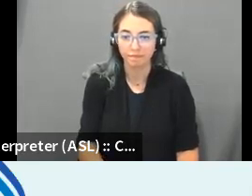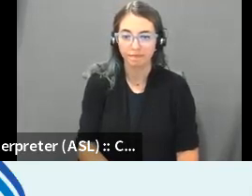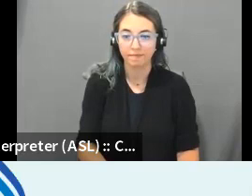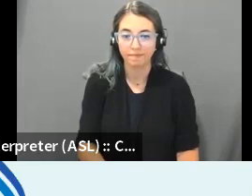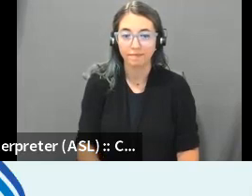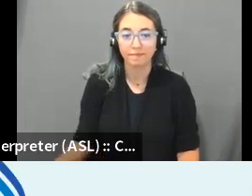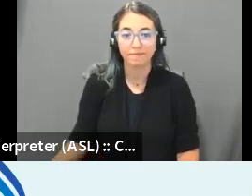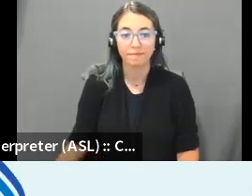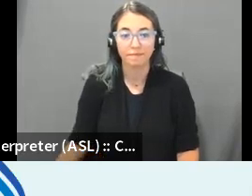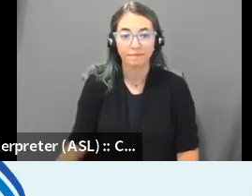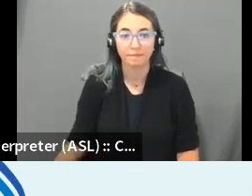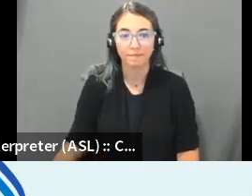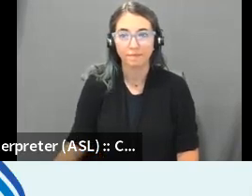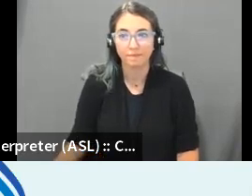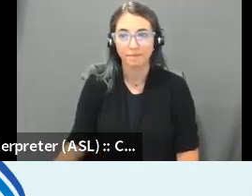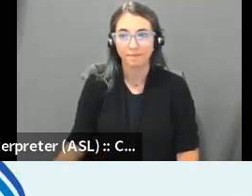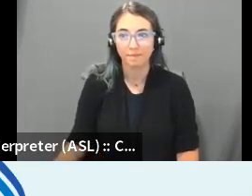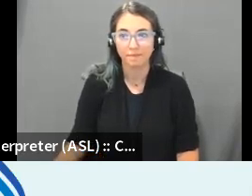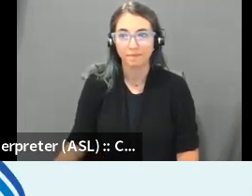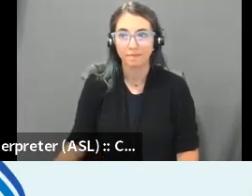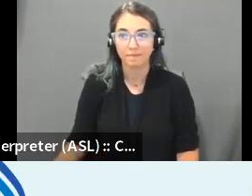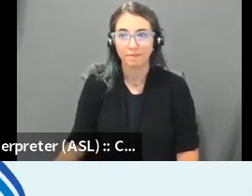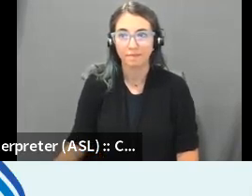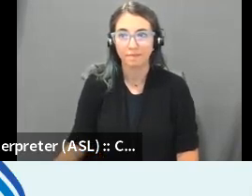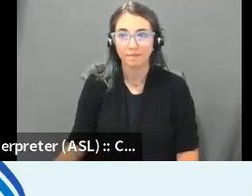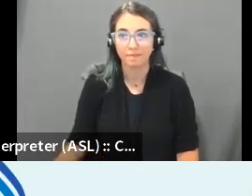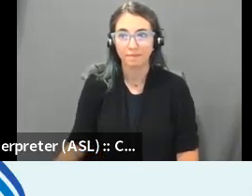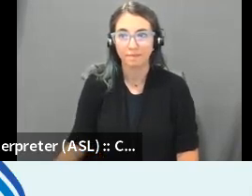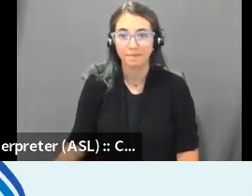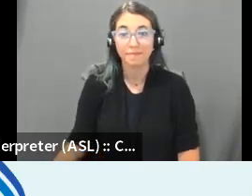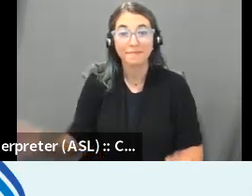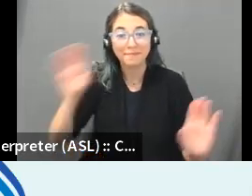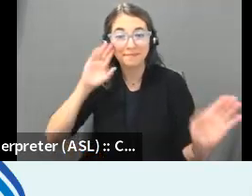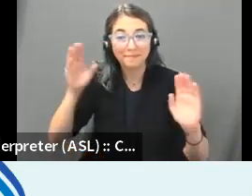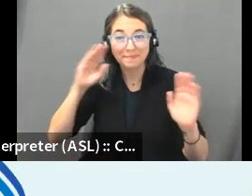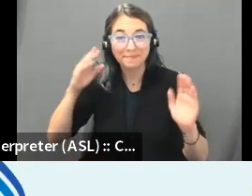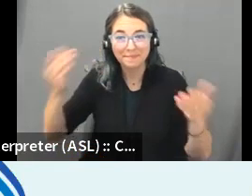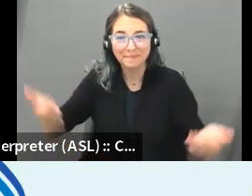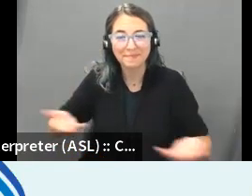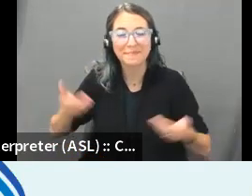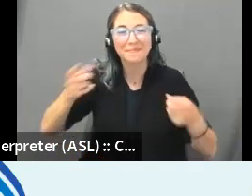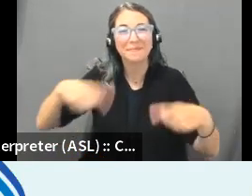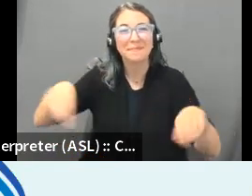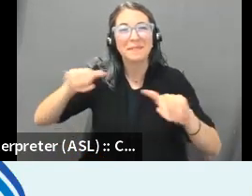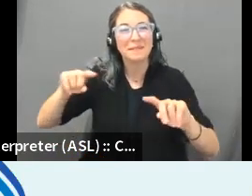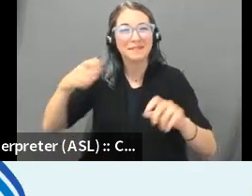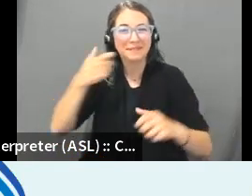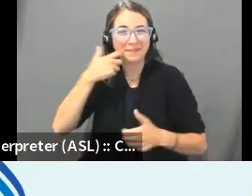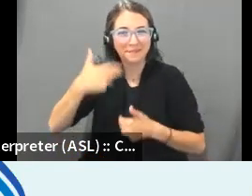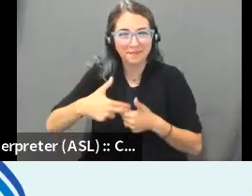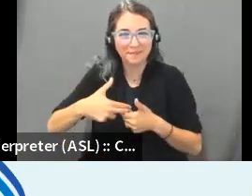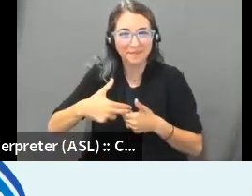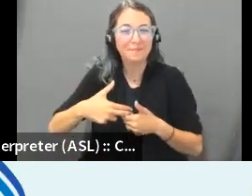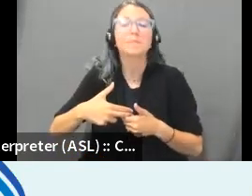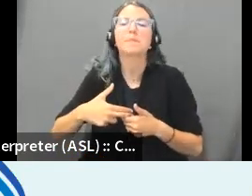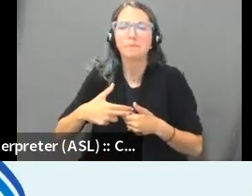Hello, welcome everyone who's already arrived to session 2 of the DASH webinar series. I'm